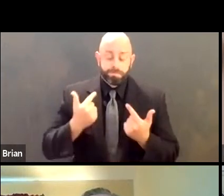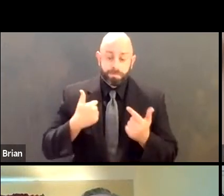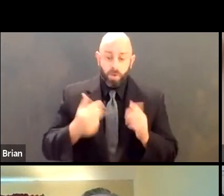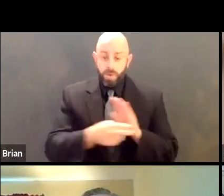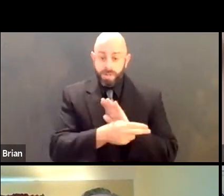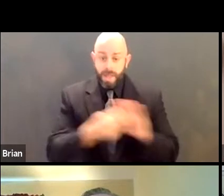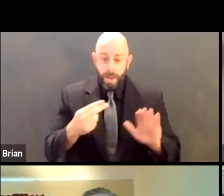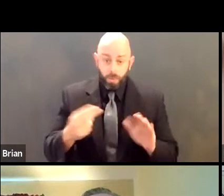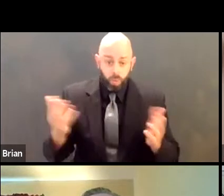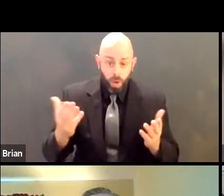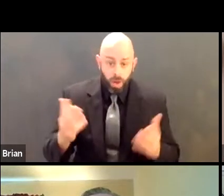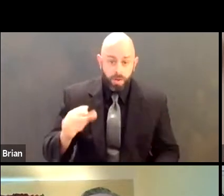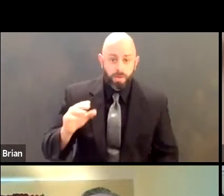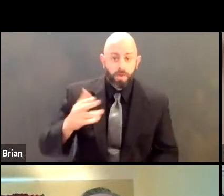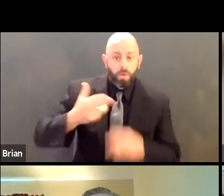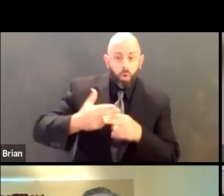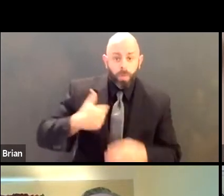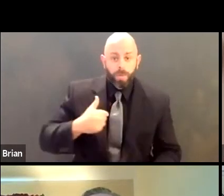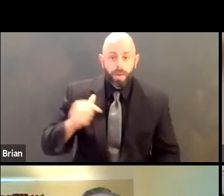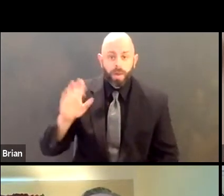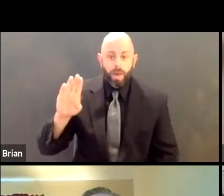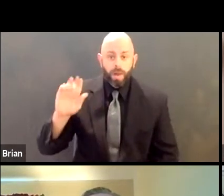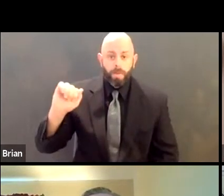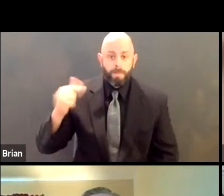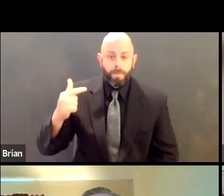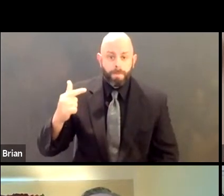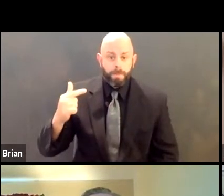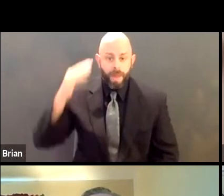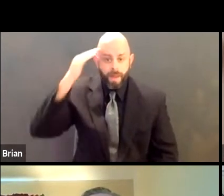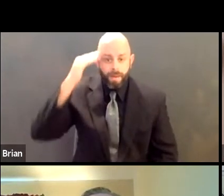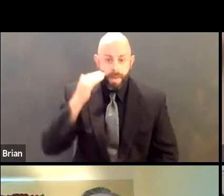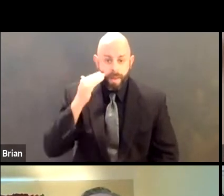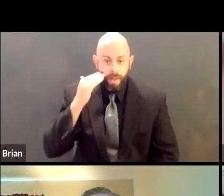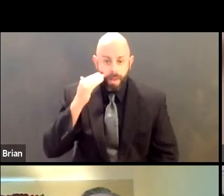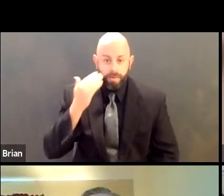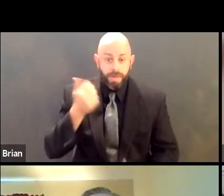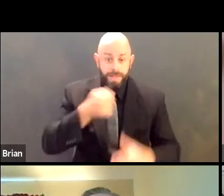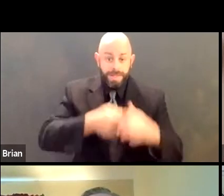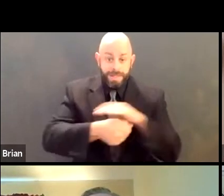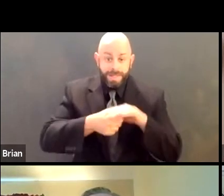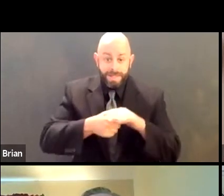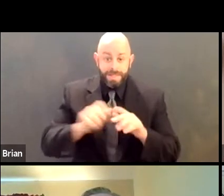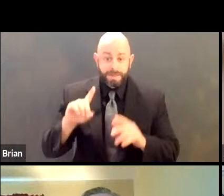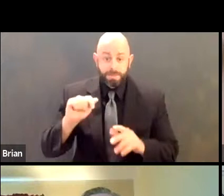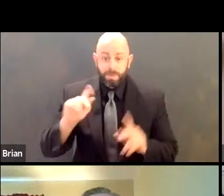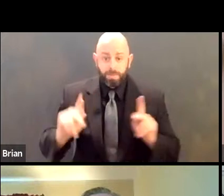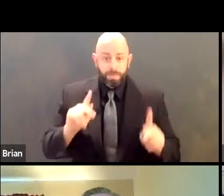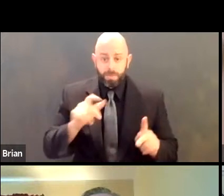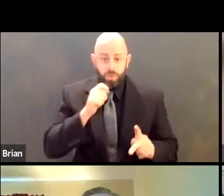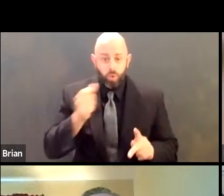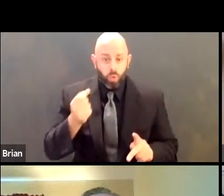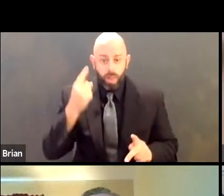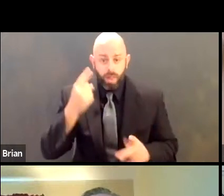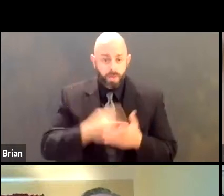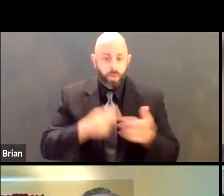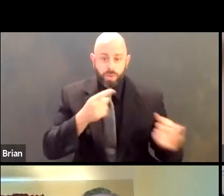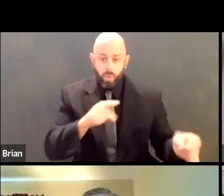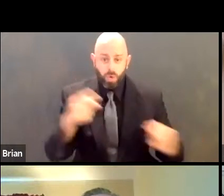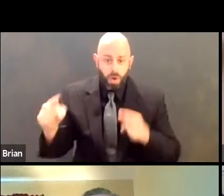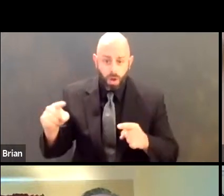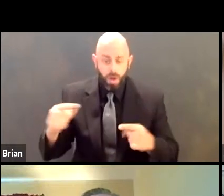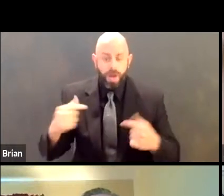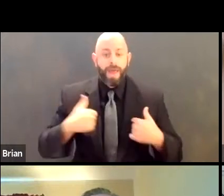bad kid, because it's a hidden disability, so people don't see it, don't realize what's going on. Did you think a little bit